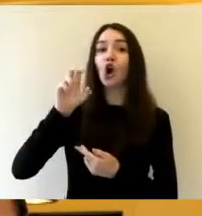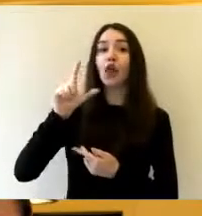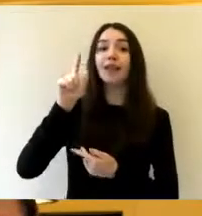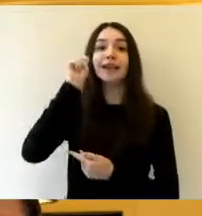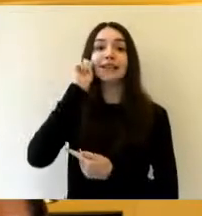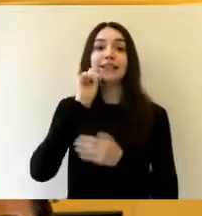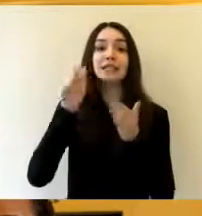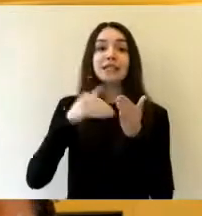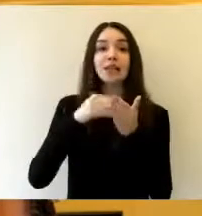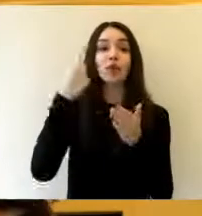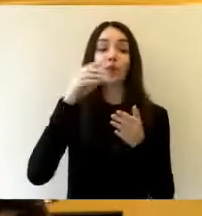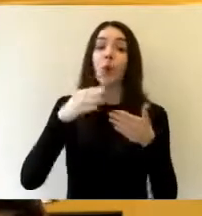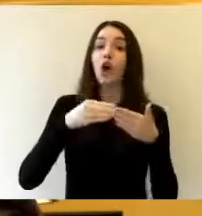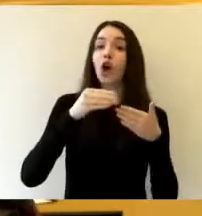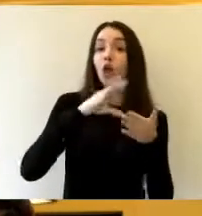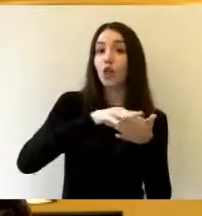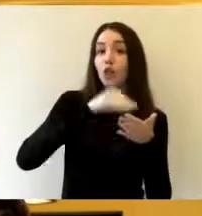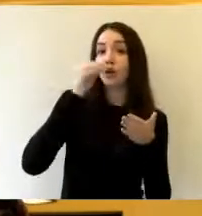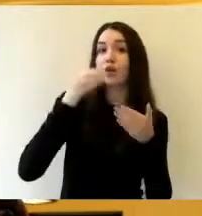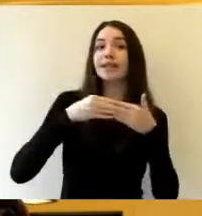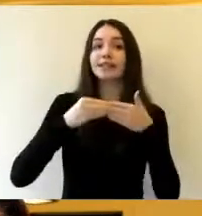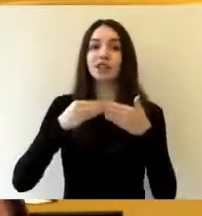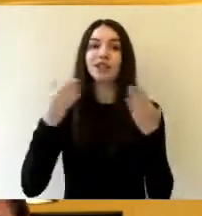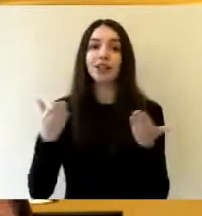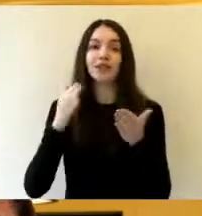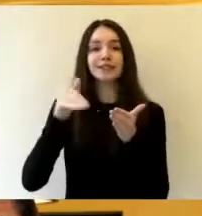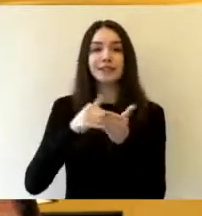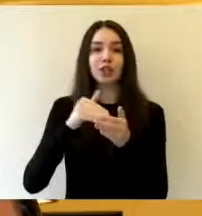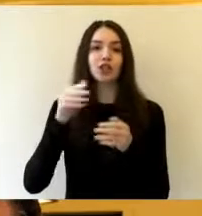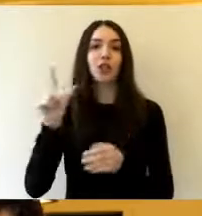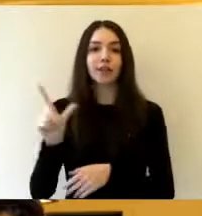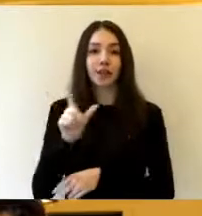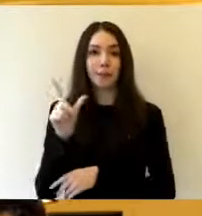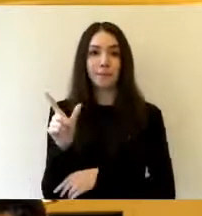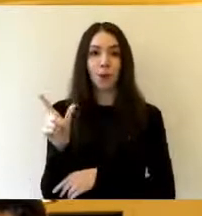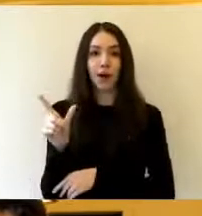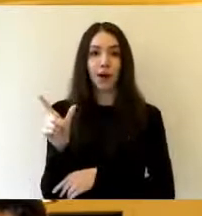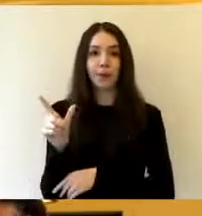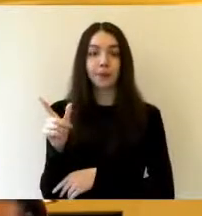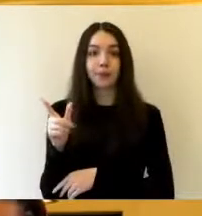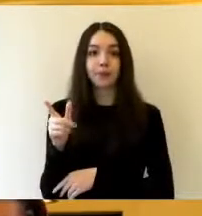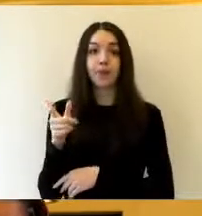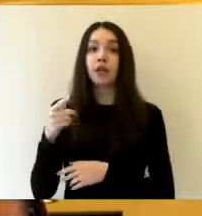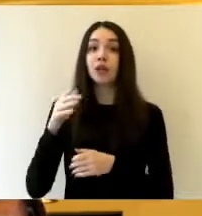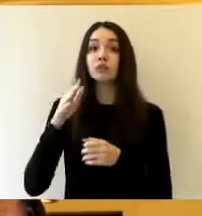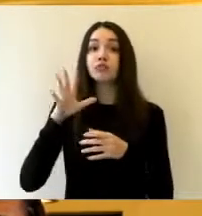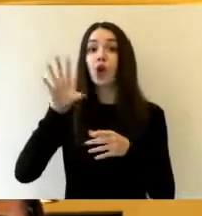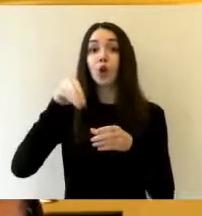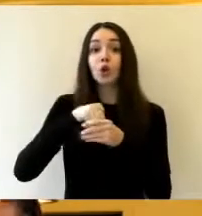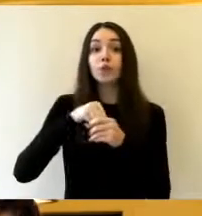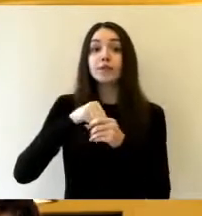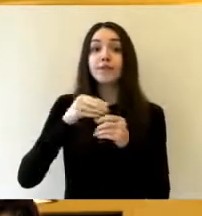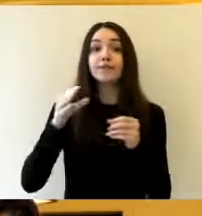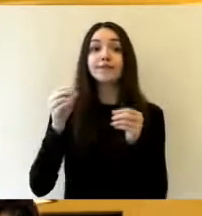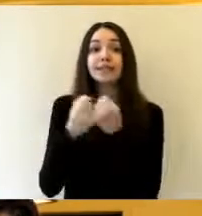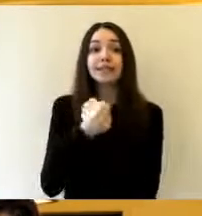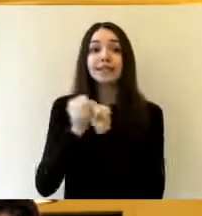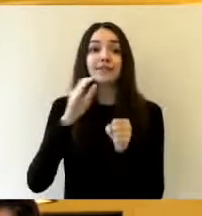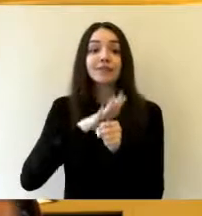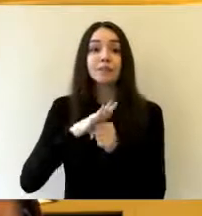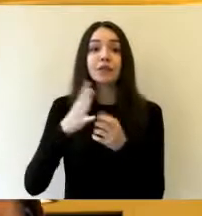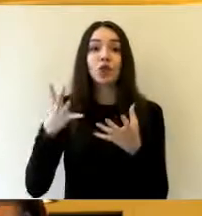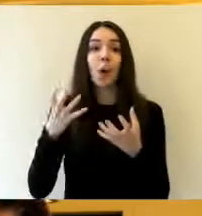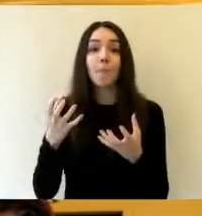and Leadership here at the Central Library, an inclusive, safe space aiming to enrich the lives of Baltimore